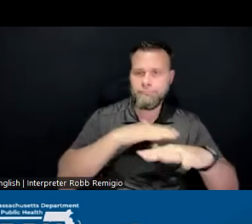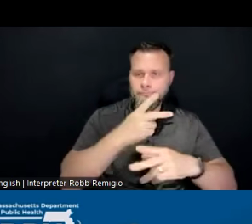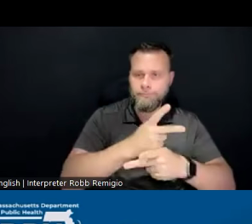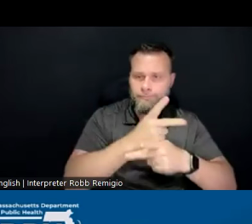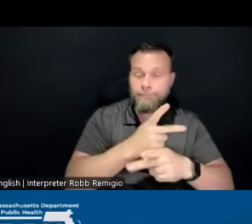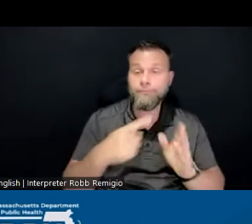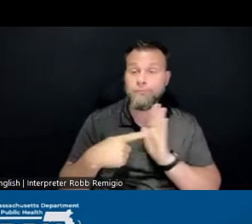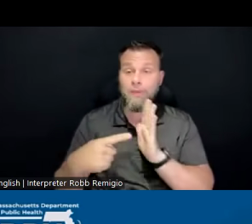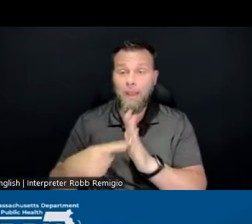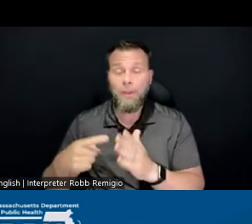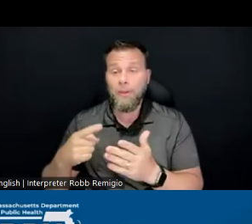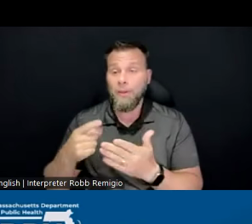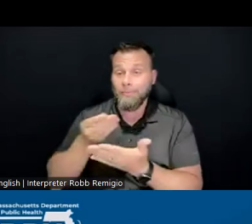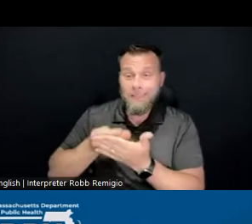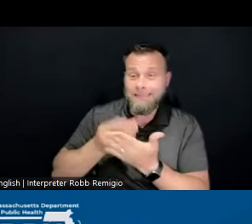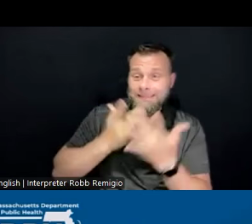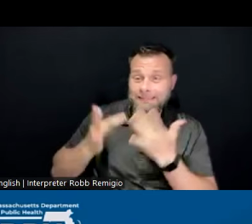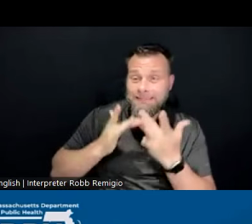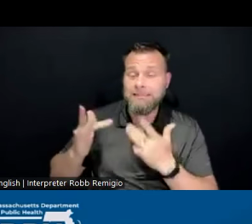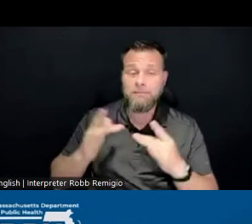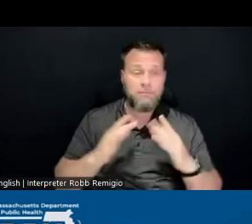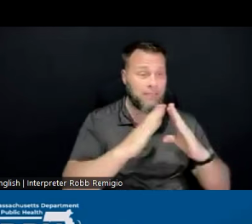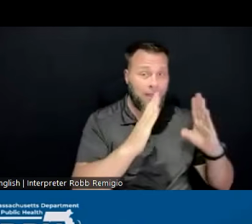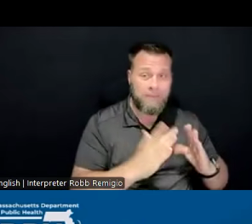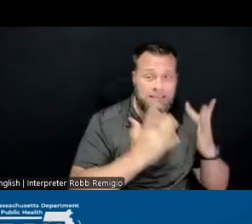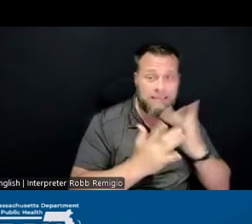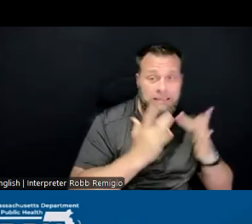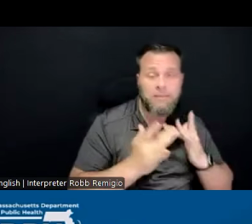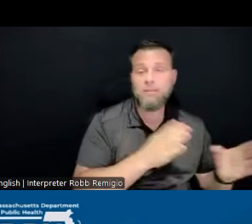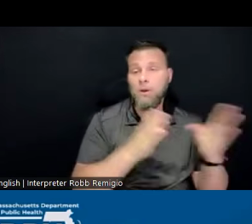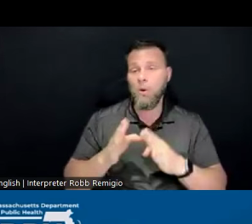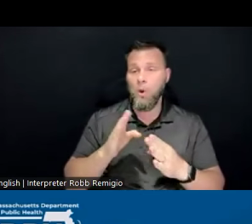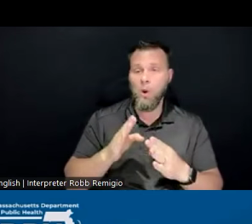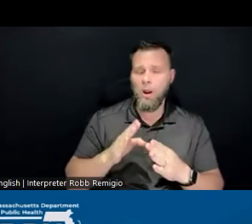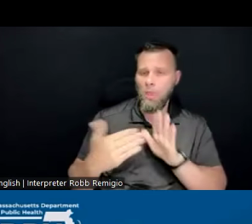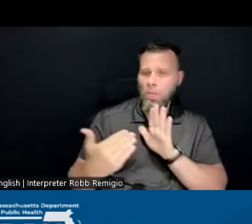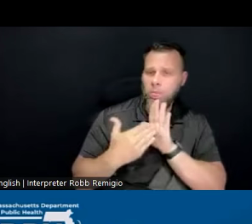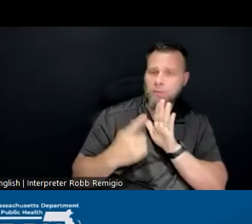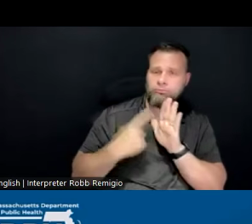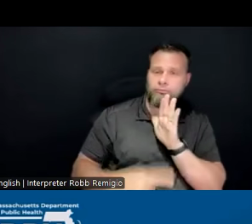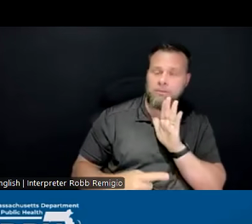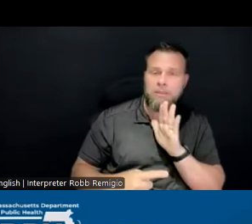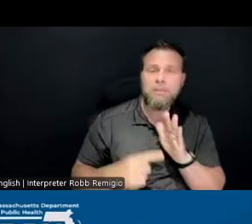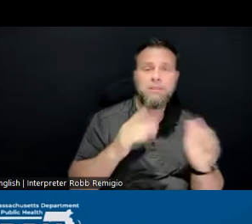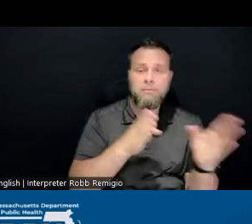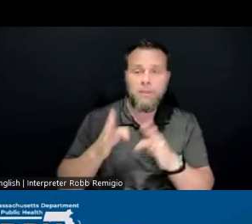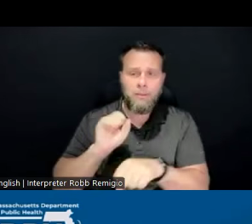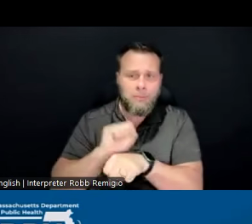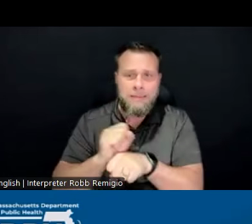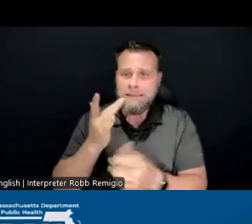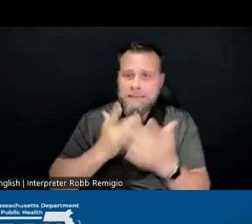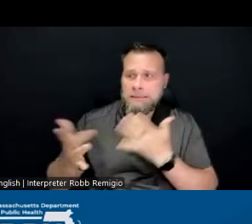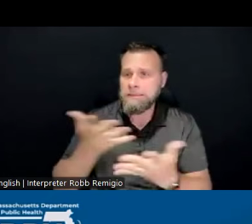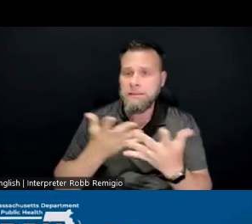like economic stability, housing, experiences of discrimination, employment, all of those kind